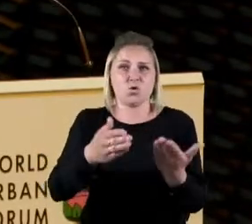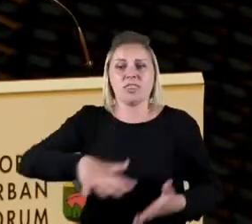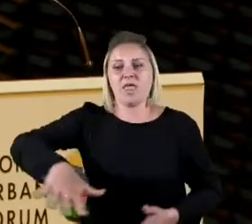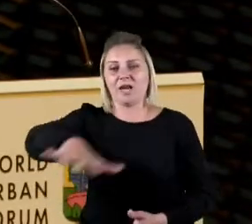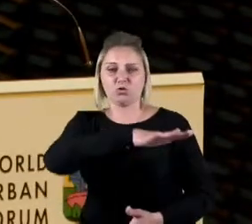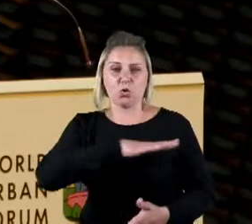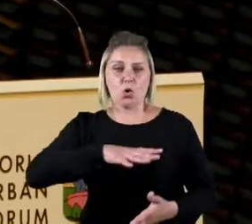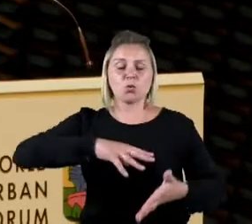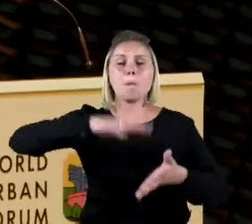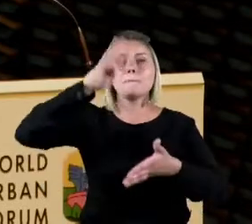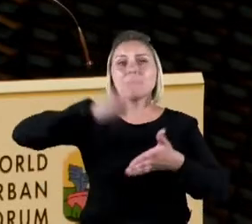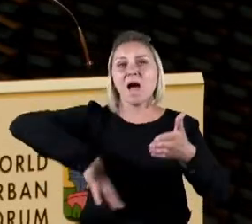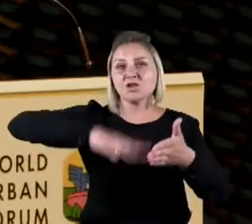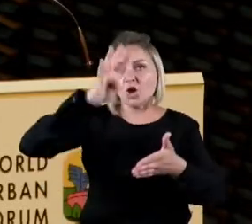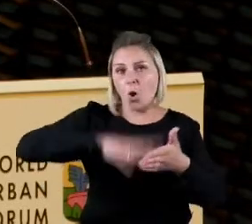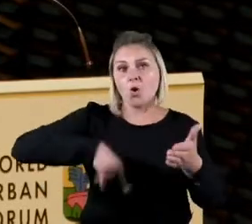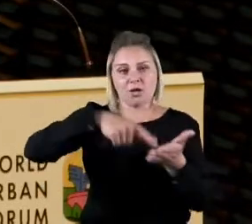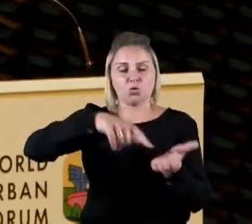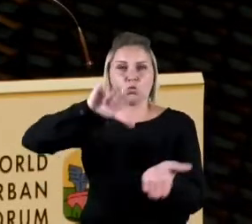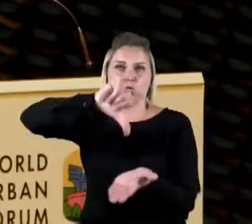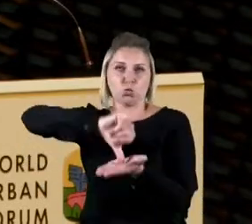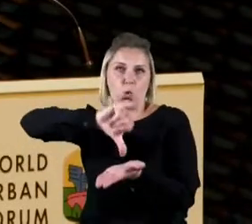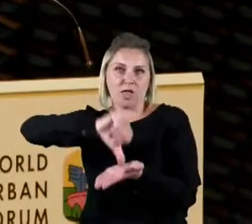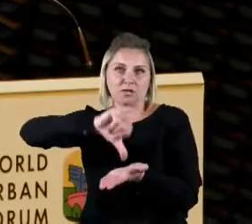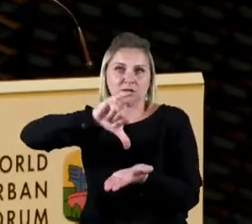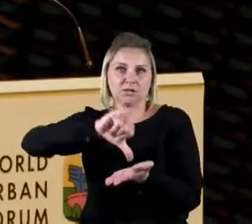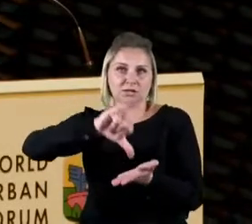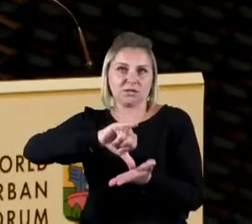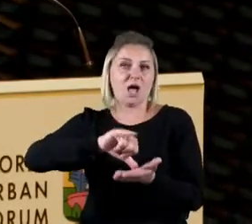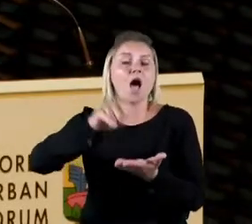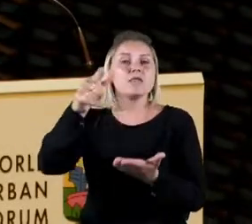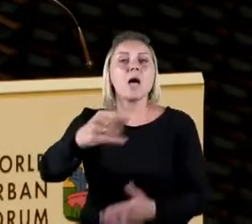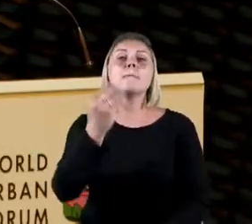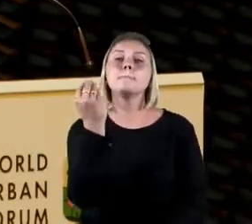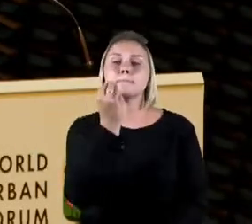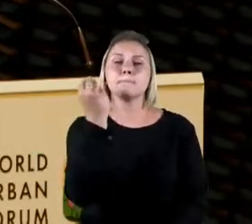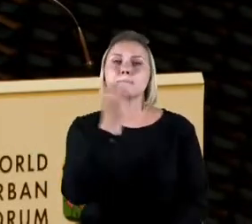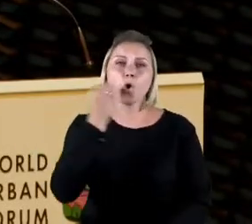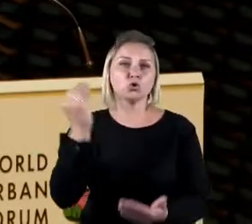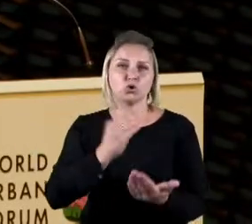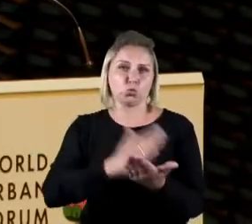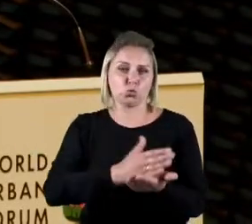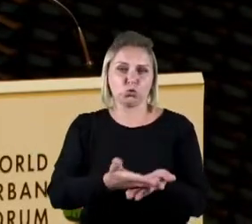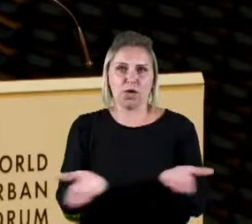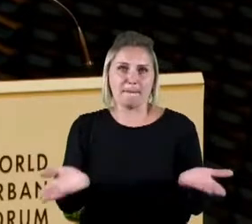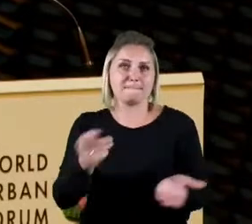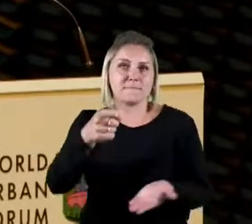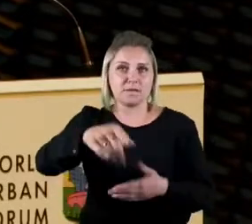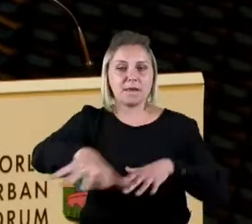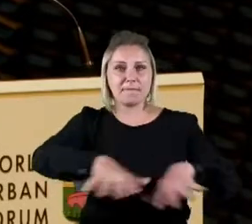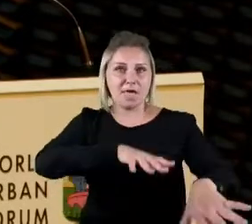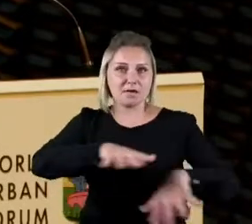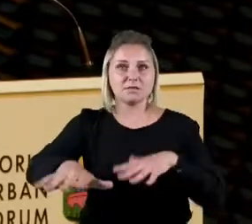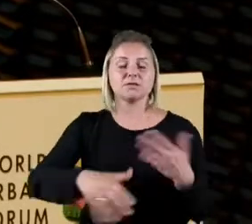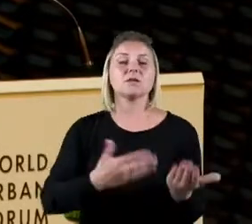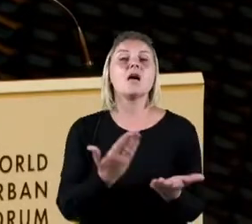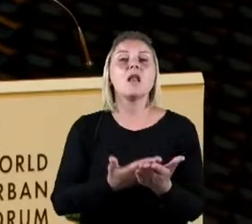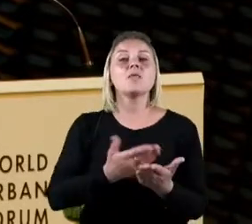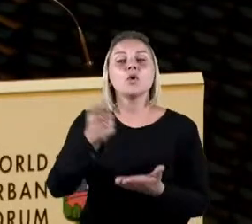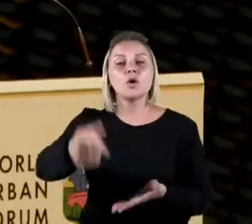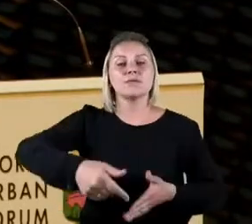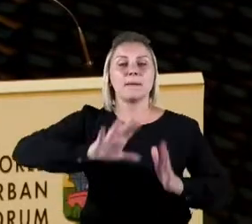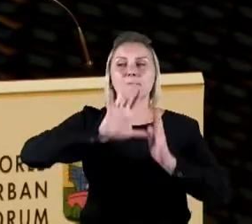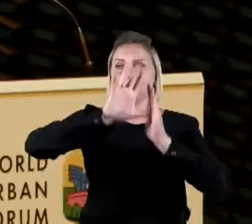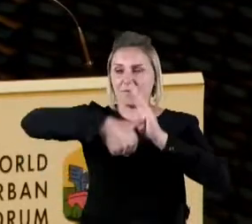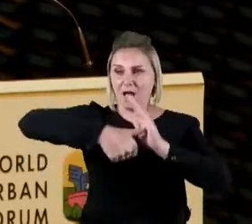of Catalonia. We are located in the Mediterranean, down the Pyrenees. And so we've seen that the city of Barcelona and